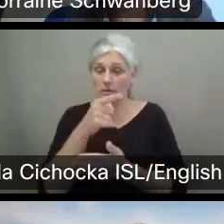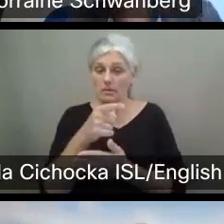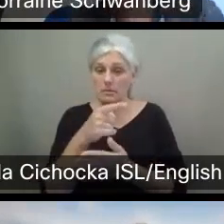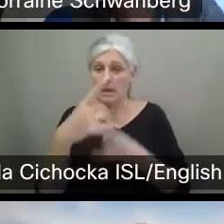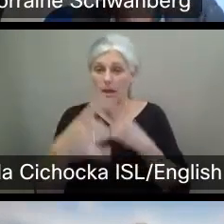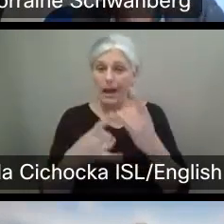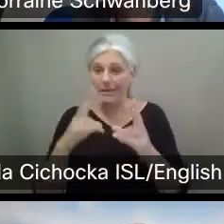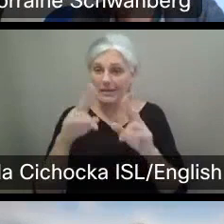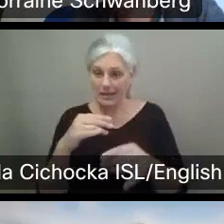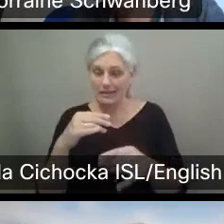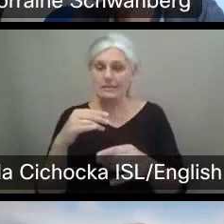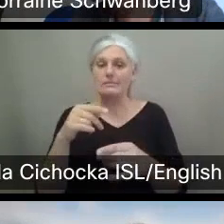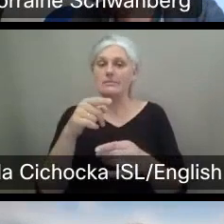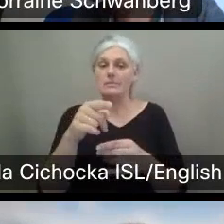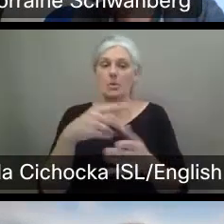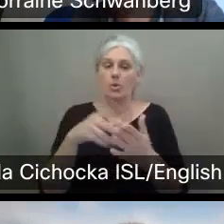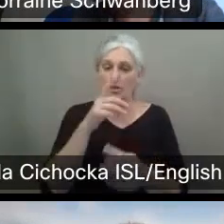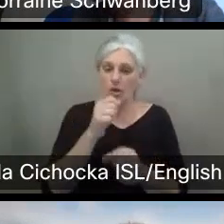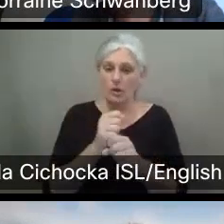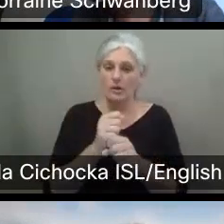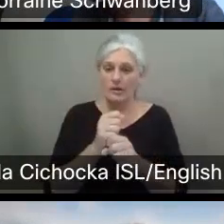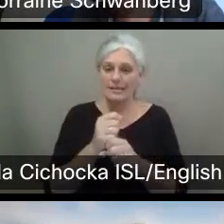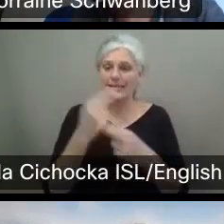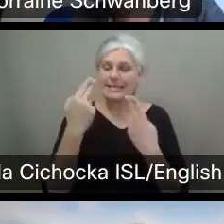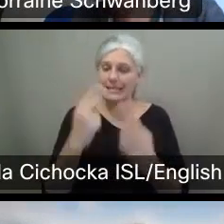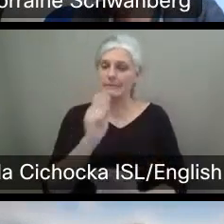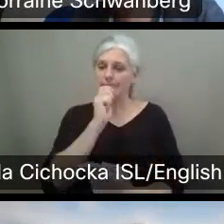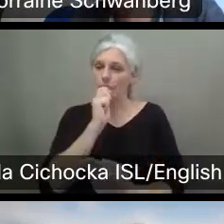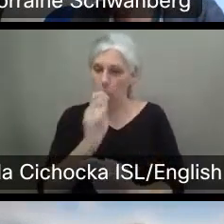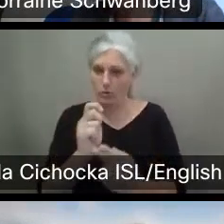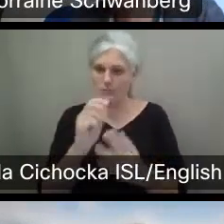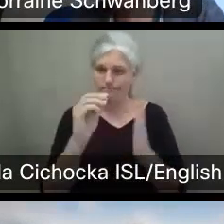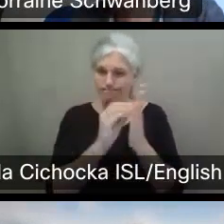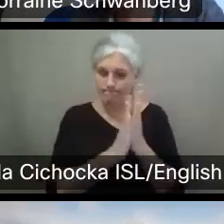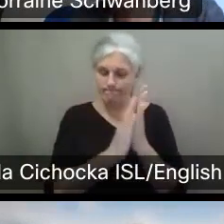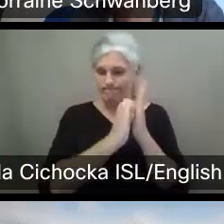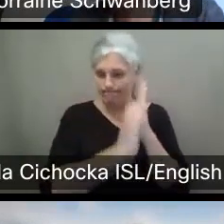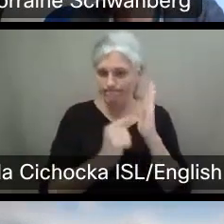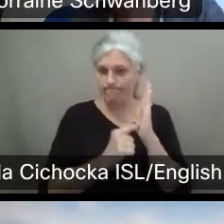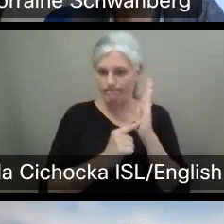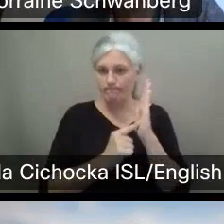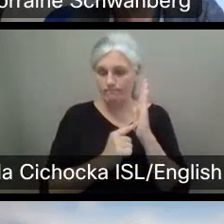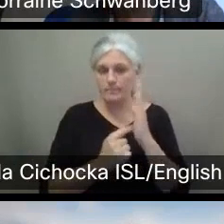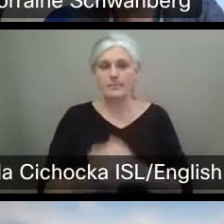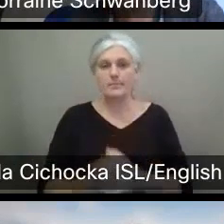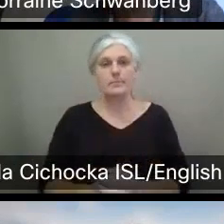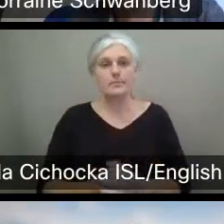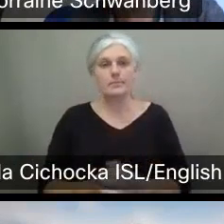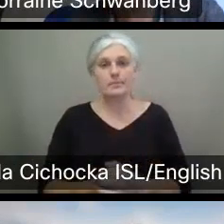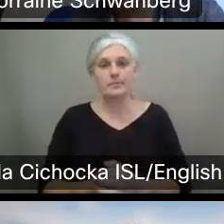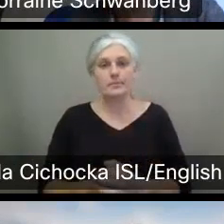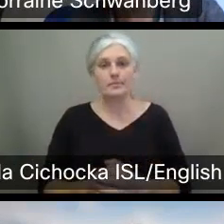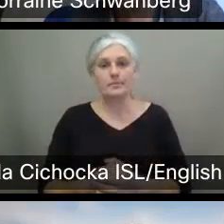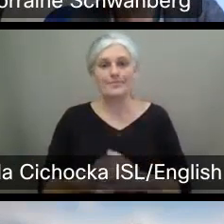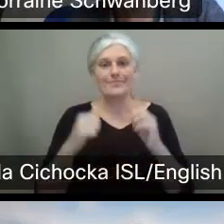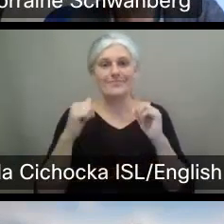may arise in terms of needing to be notified. Oh, thank you. That's really helpful. And as I've touched